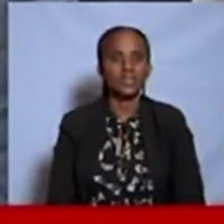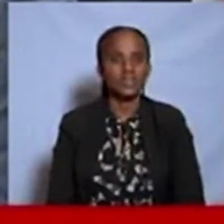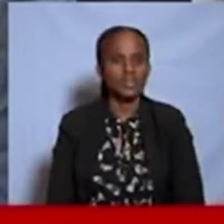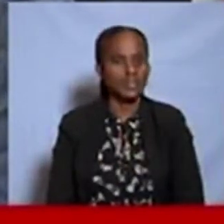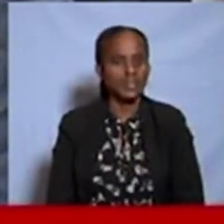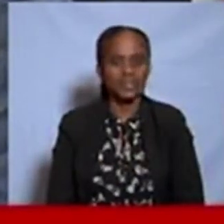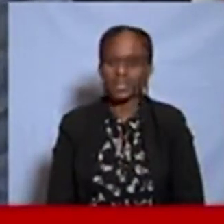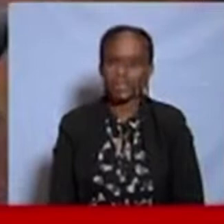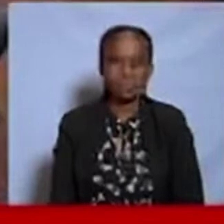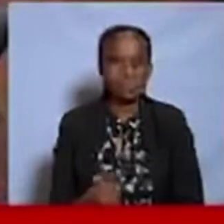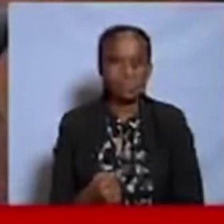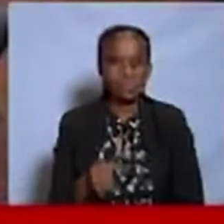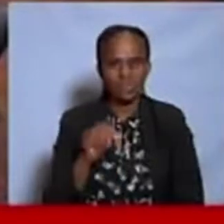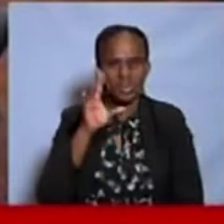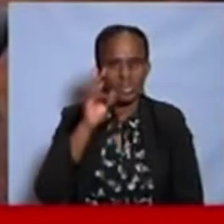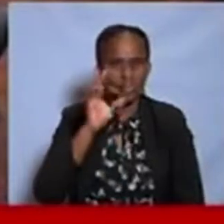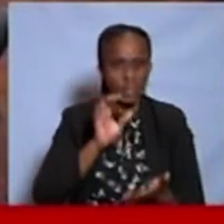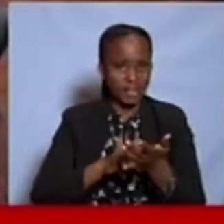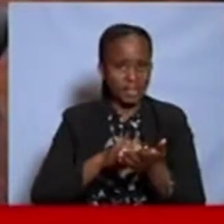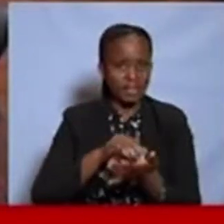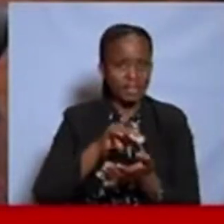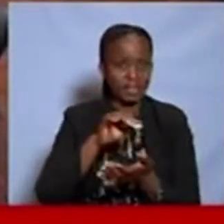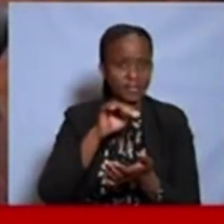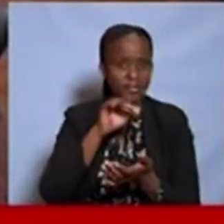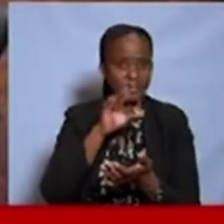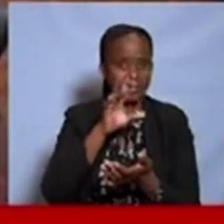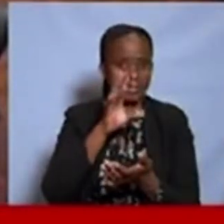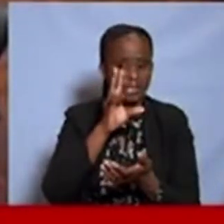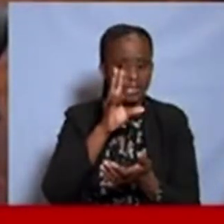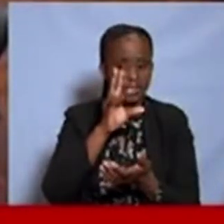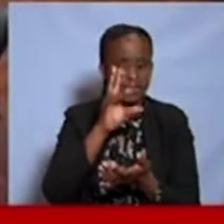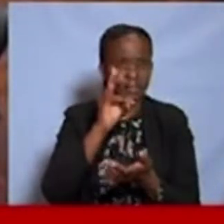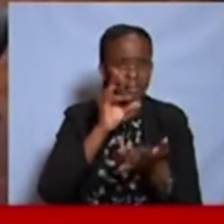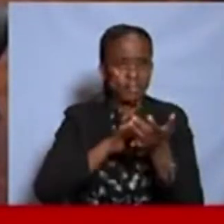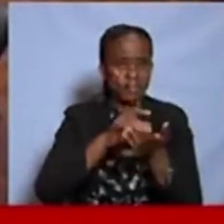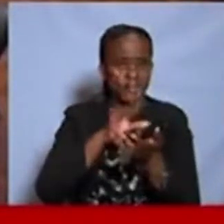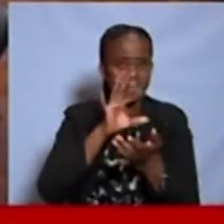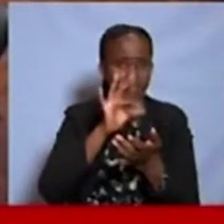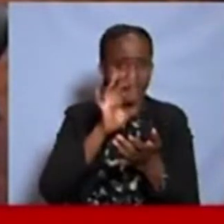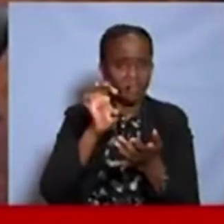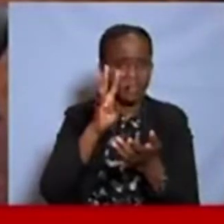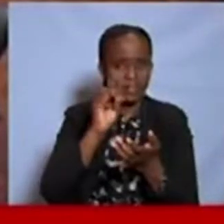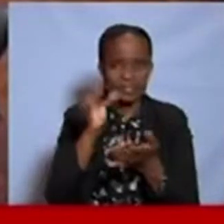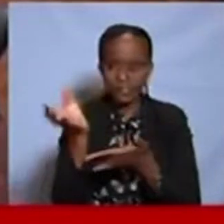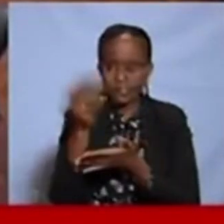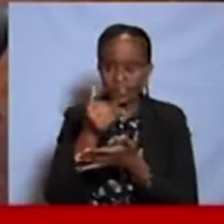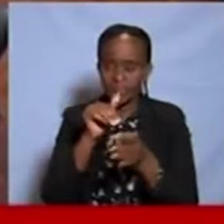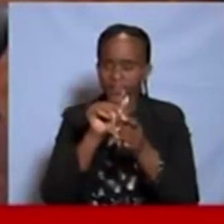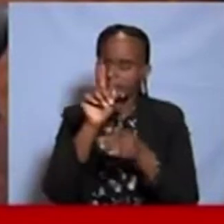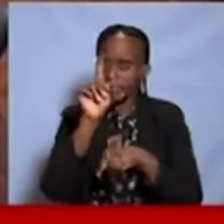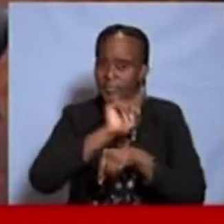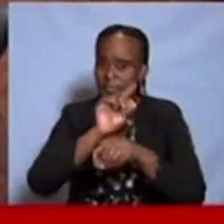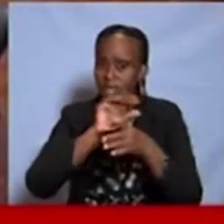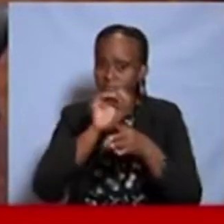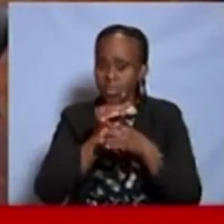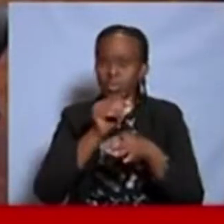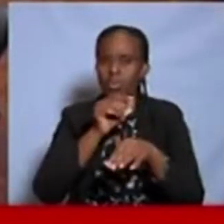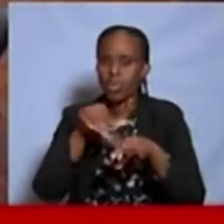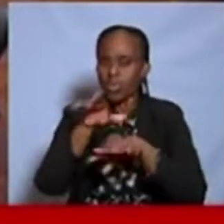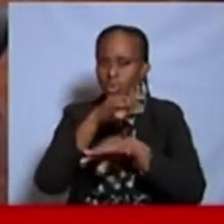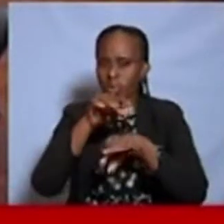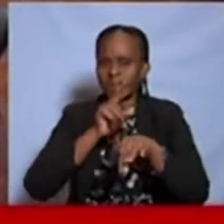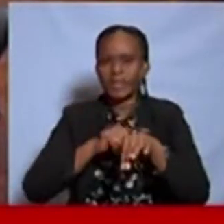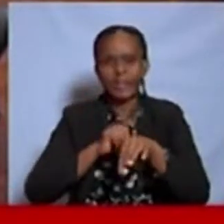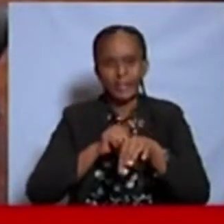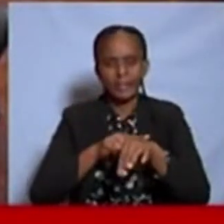I'm talking of this amount, 7,340. Yes, sir. Did he collect it in one day, or he collected over a period? It